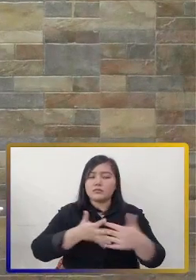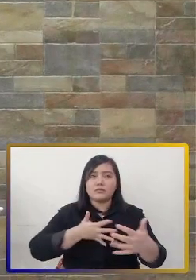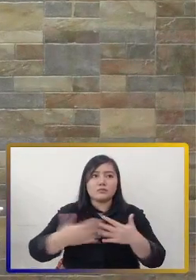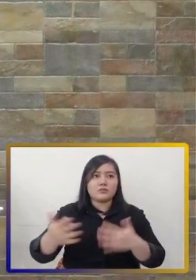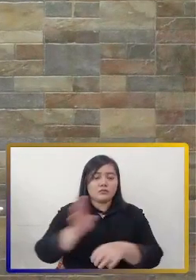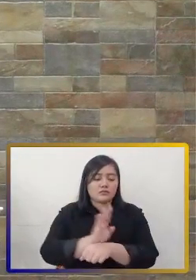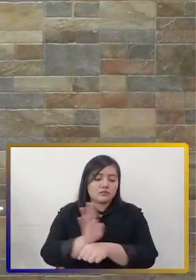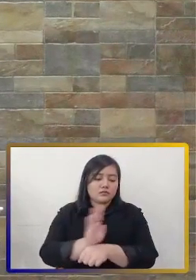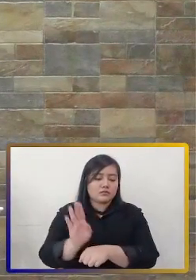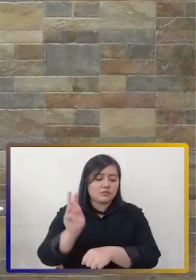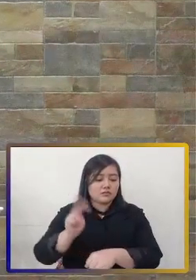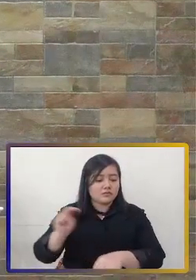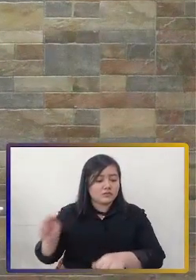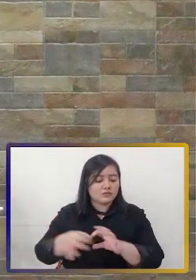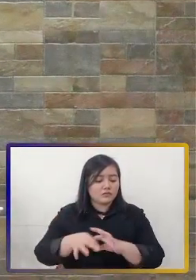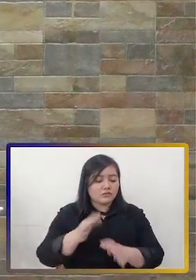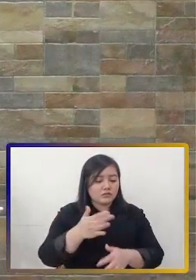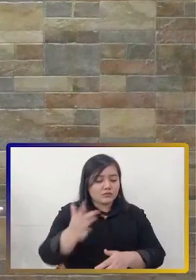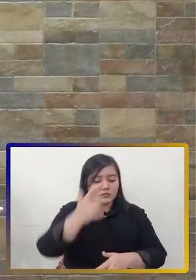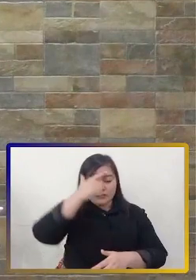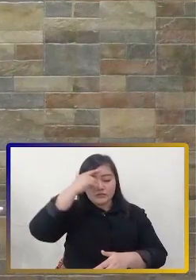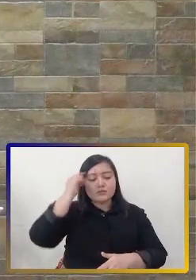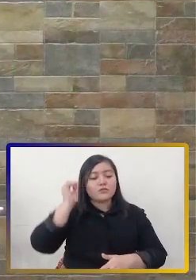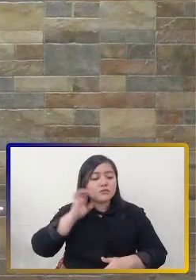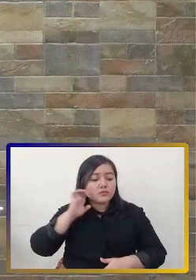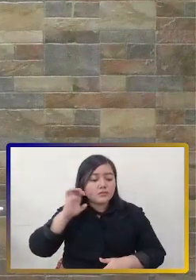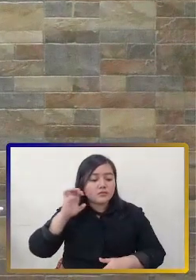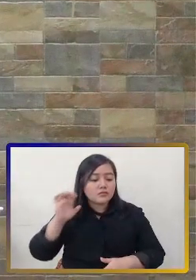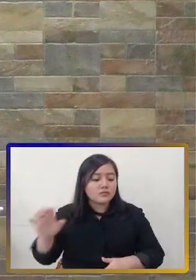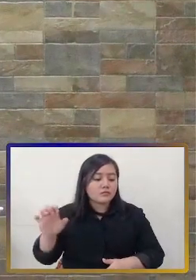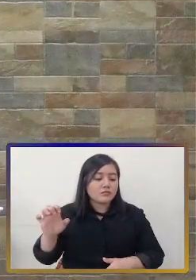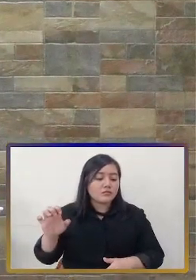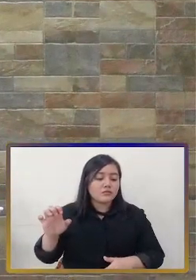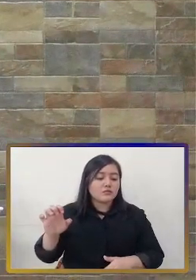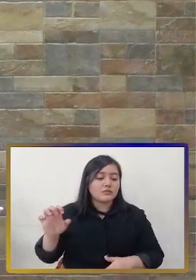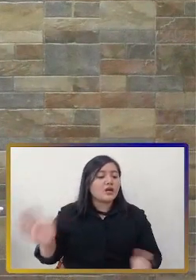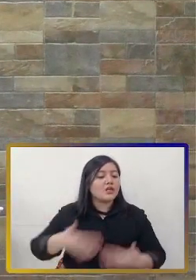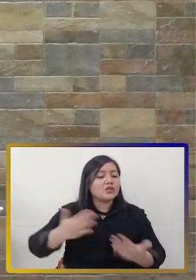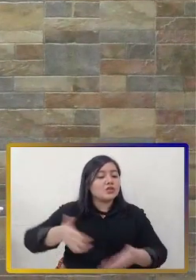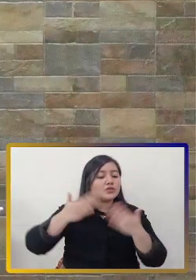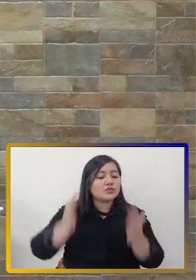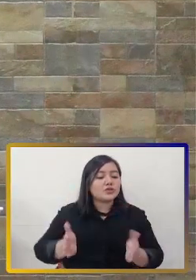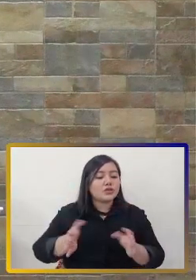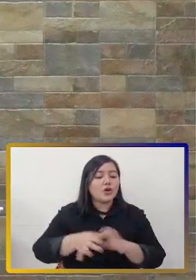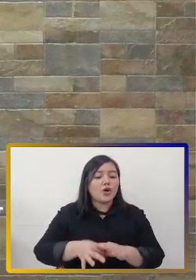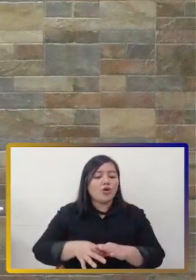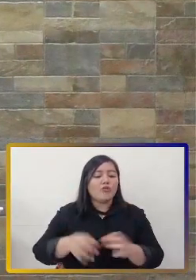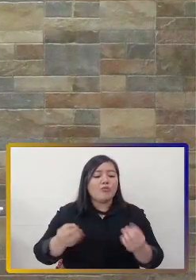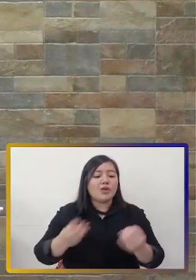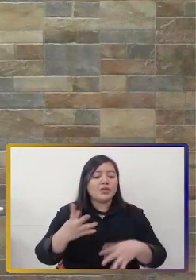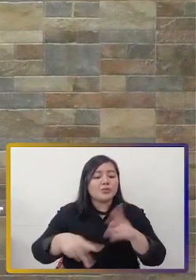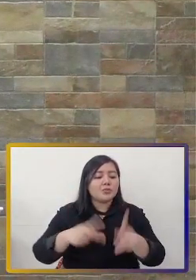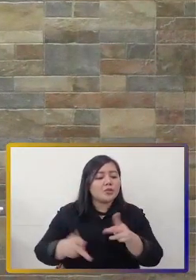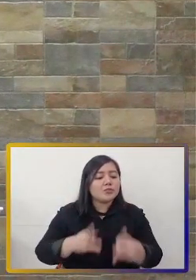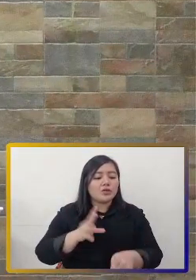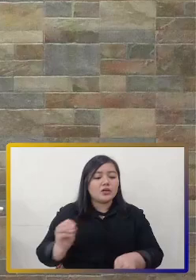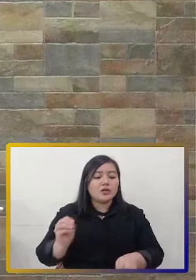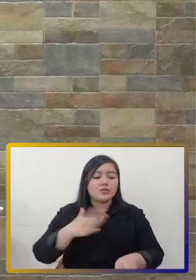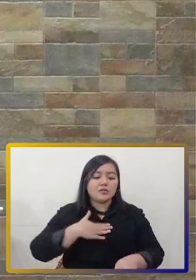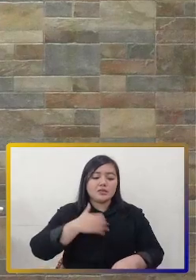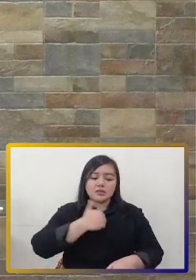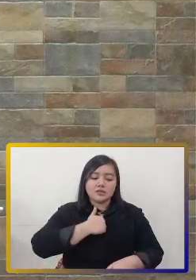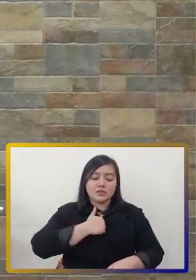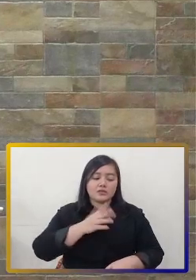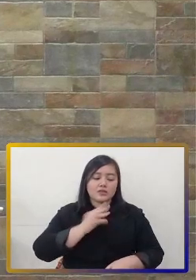you. For she had been a succorer of many, and of myself also.